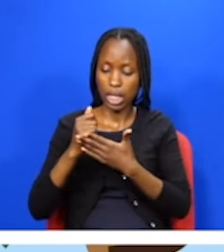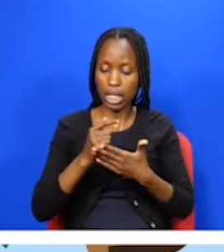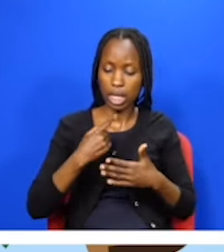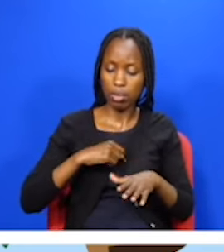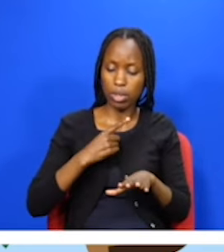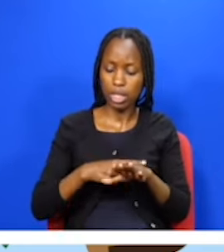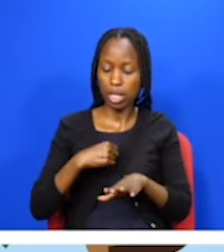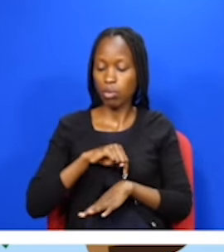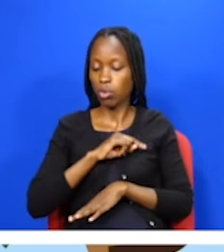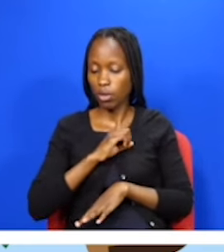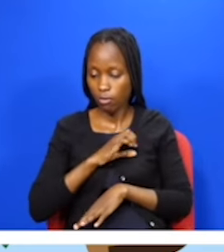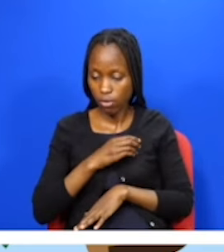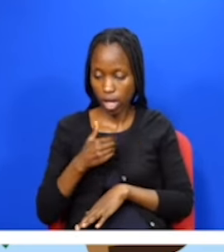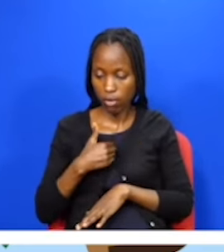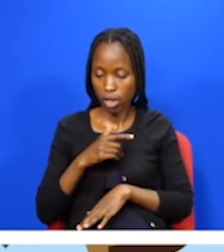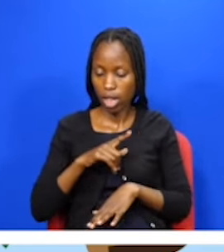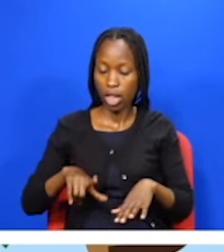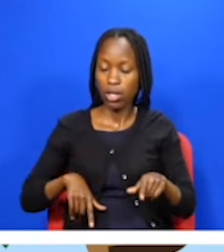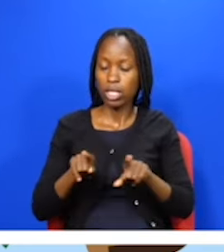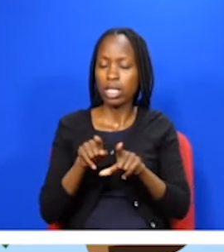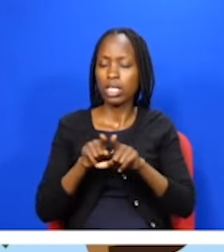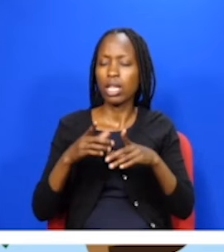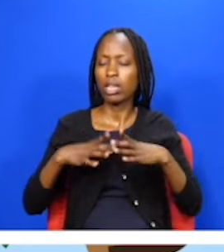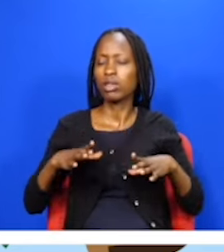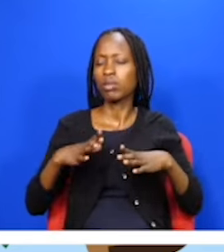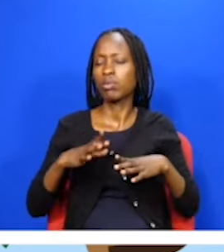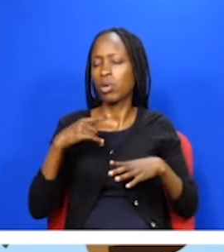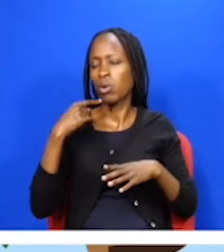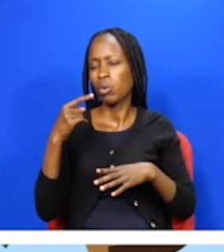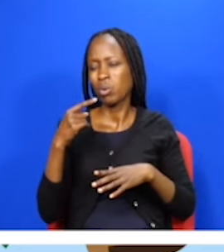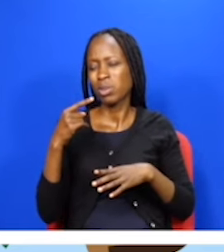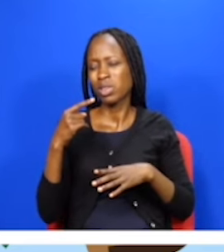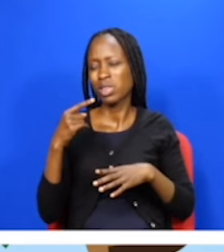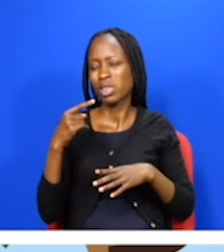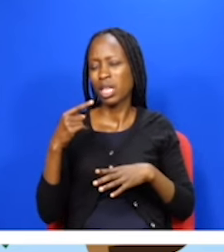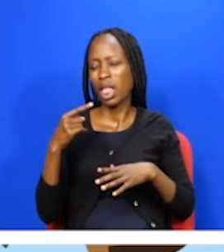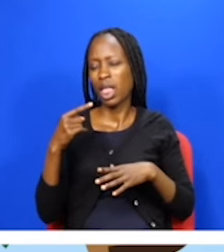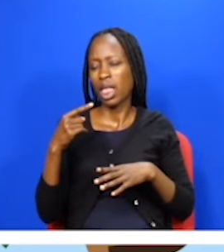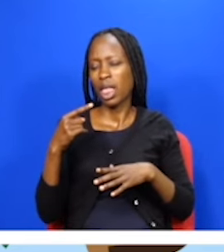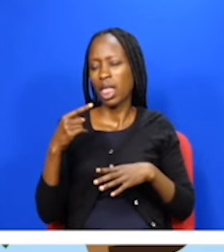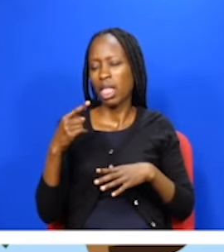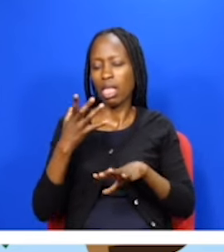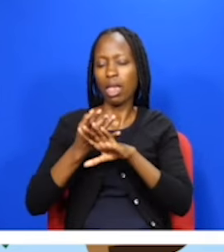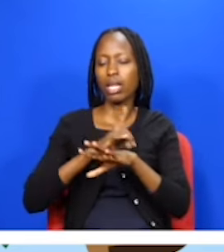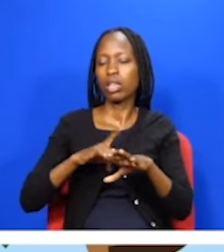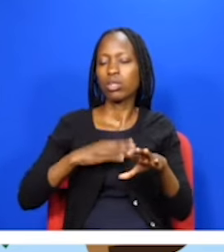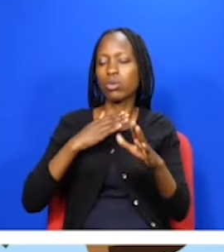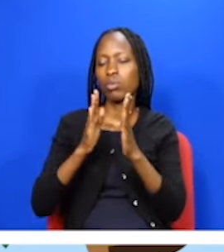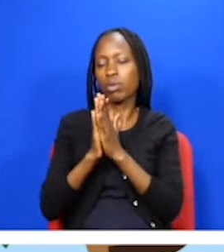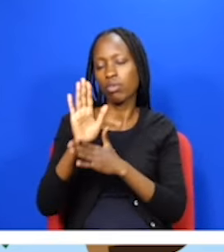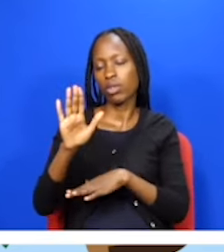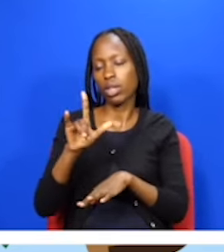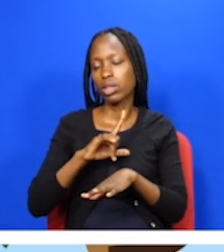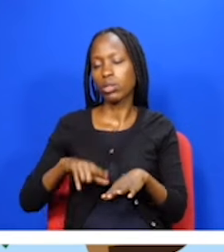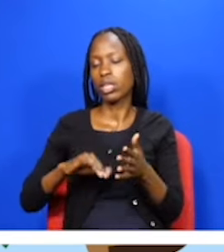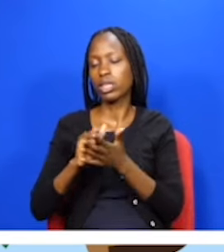are afraid. And those people, Lord, who are not cooperating with you, O God, we pray for them that you may touch their